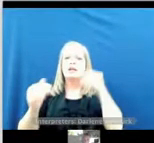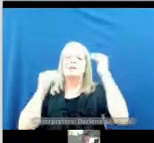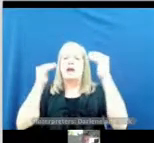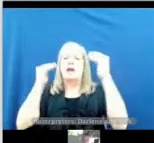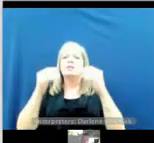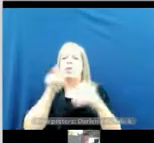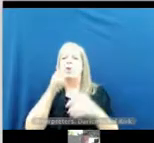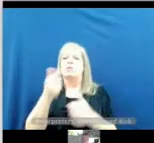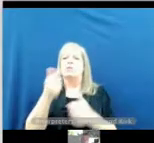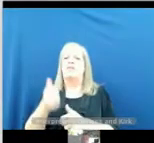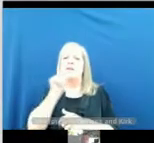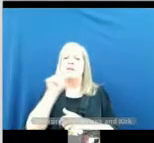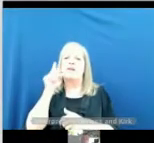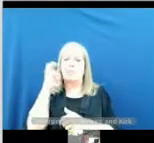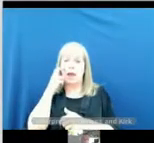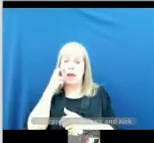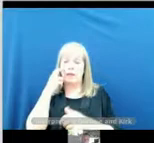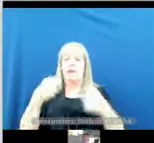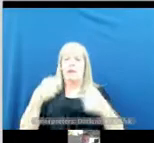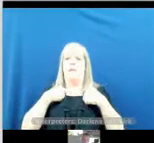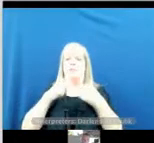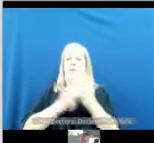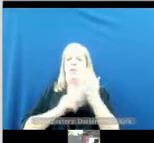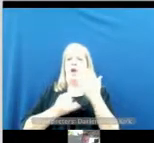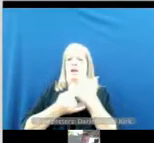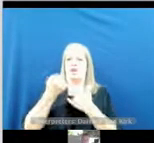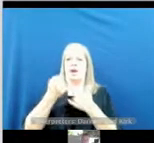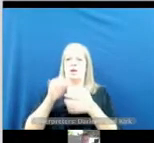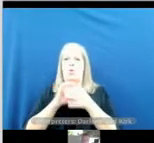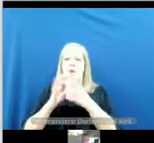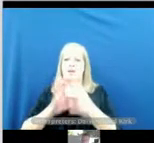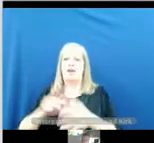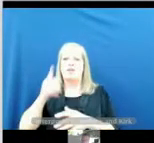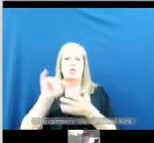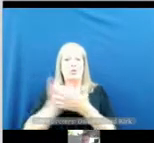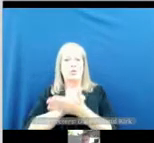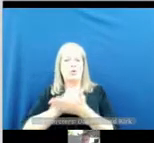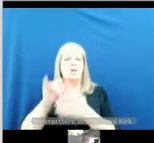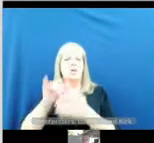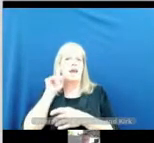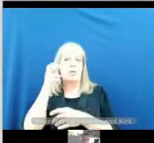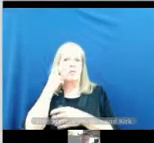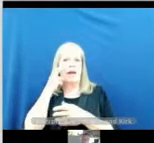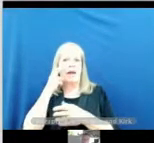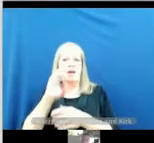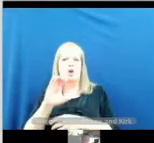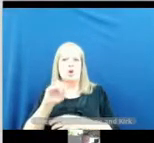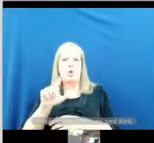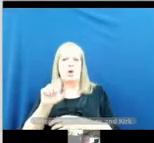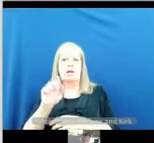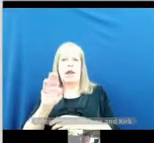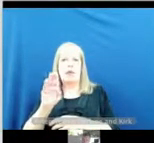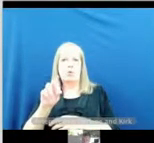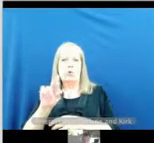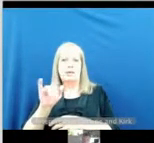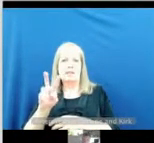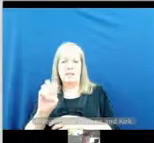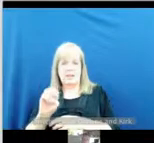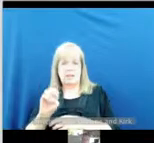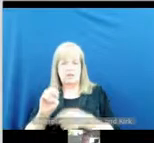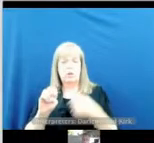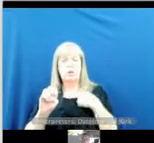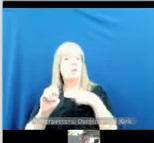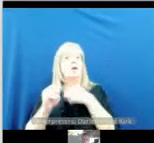project coordinator of the New York Deafblind Collaborative. And what we do is a whole variety of